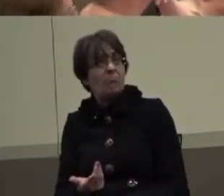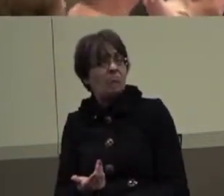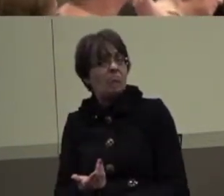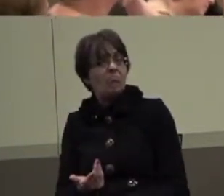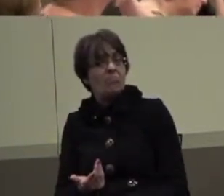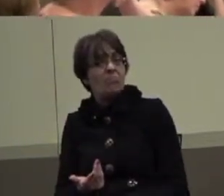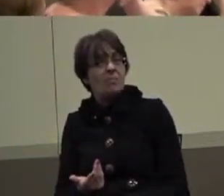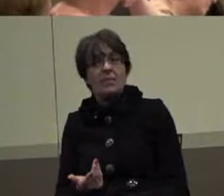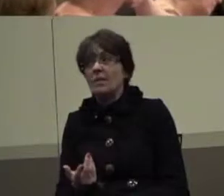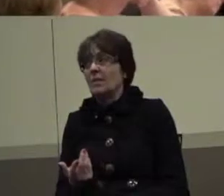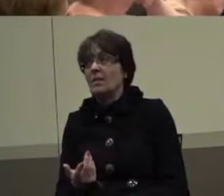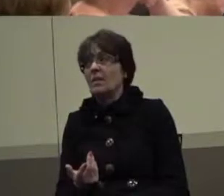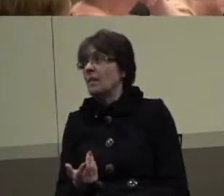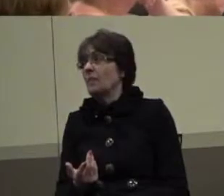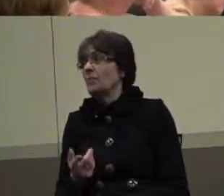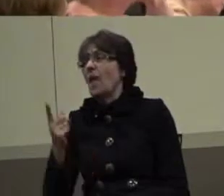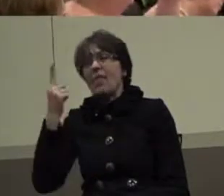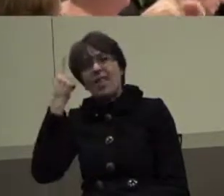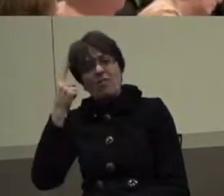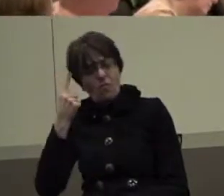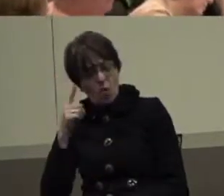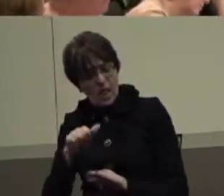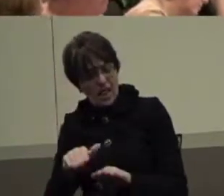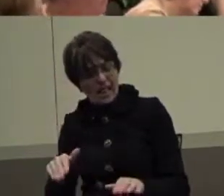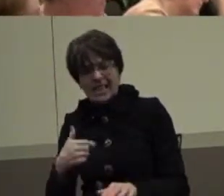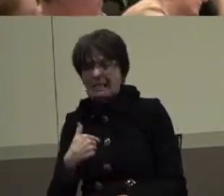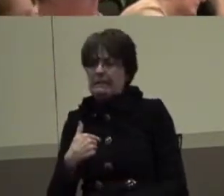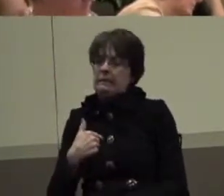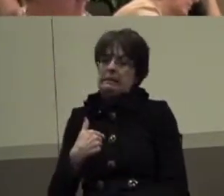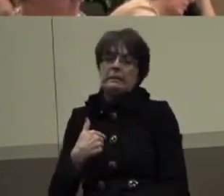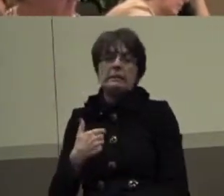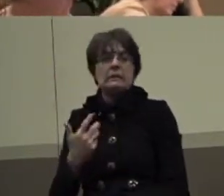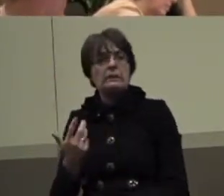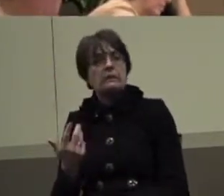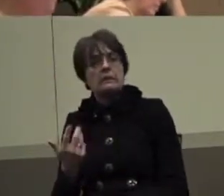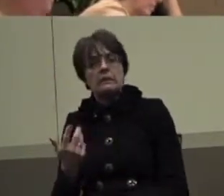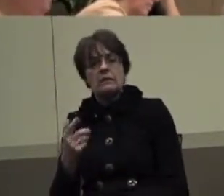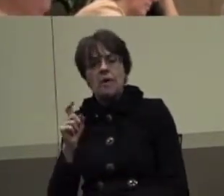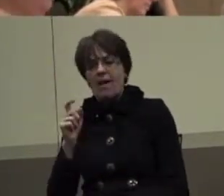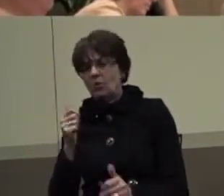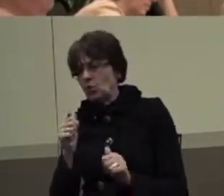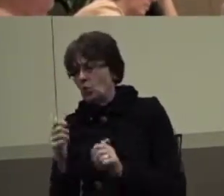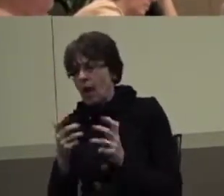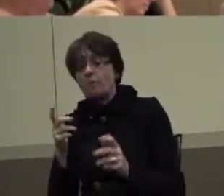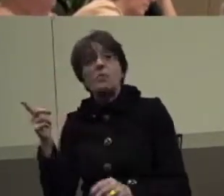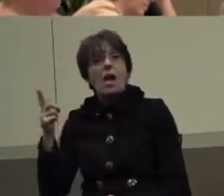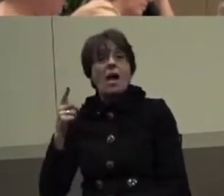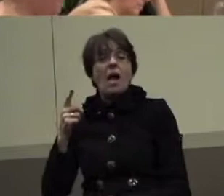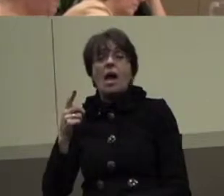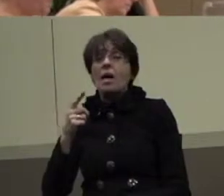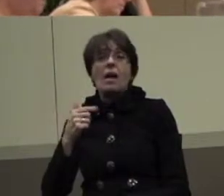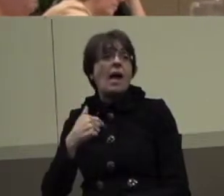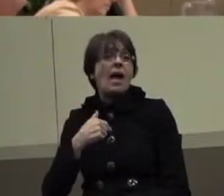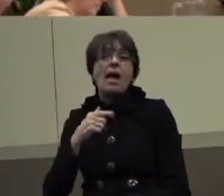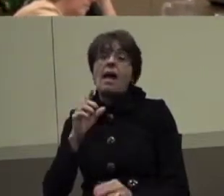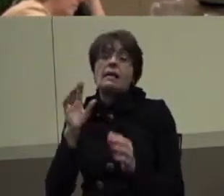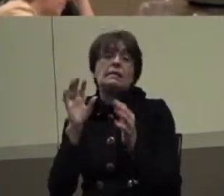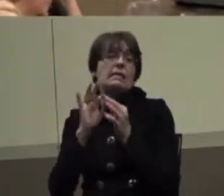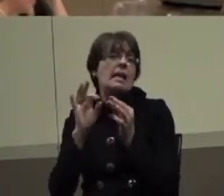Why? No. For the little kids, I'm saying, I don't. Yeah. You have to try to. Because I said it every year I